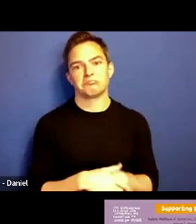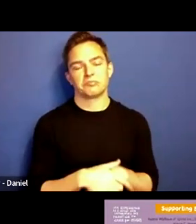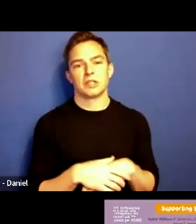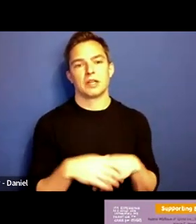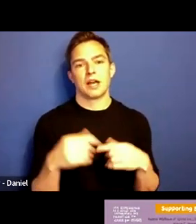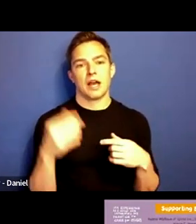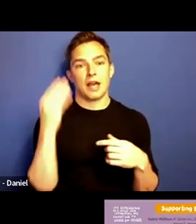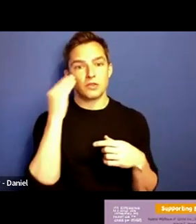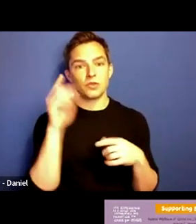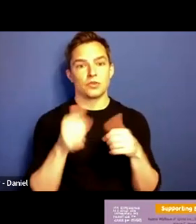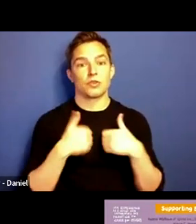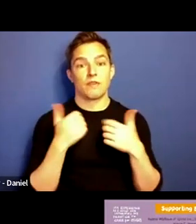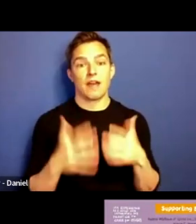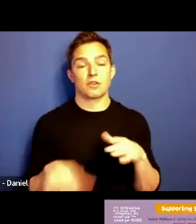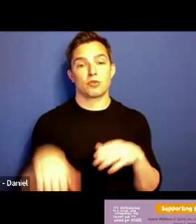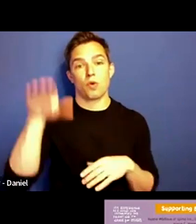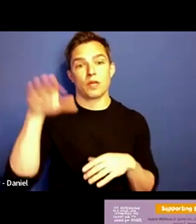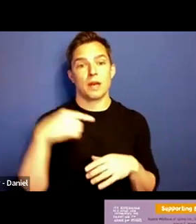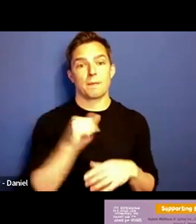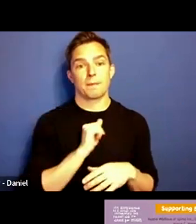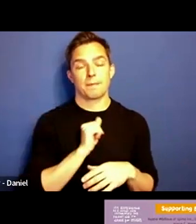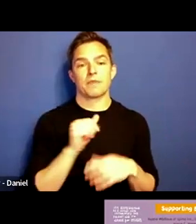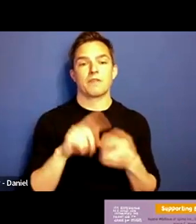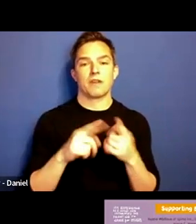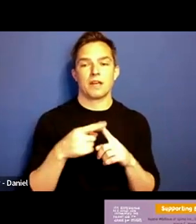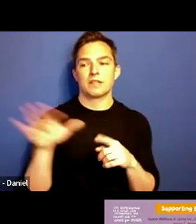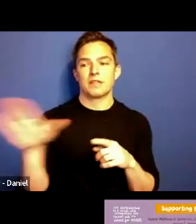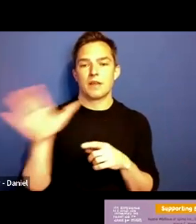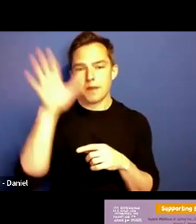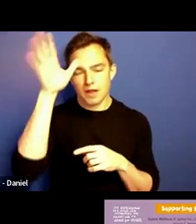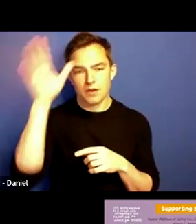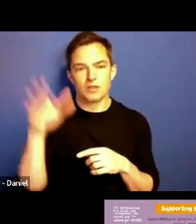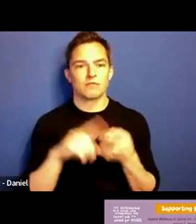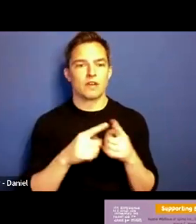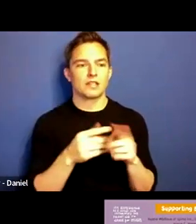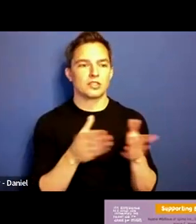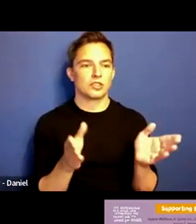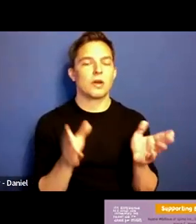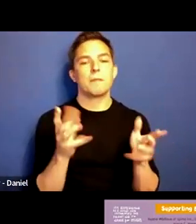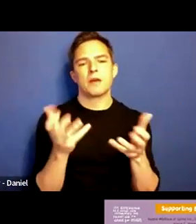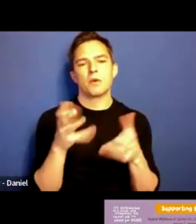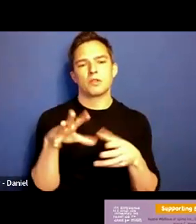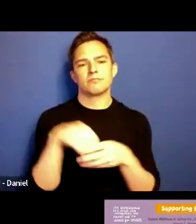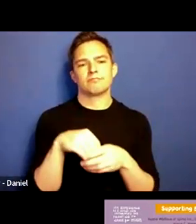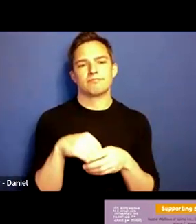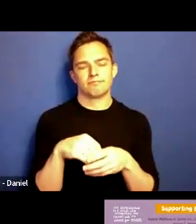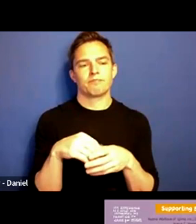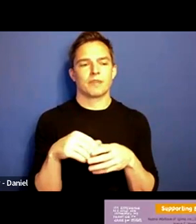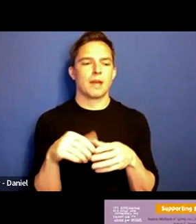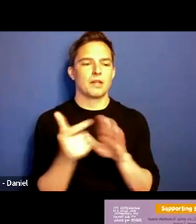knew survivors growing up, friends, parents, friends in general. But I knew I wanted to go to law school. I'm a lawyer by